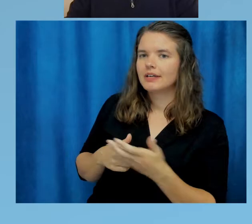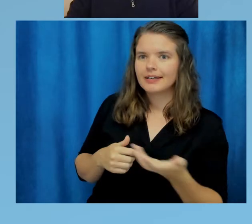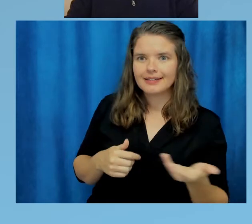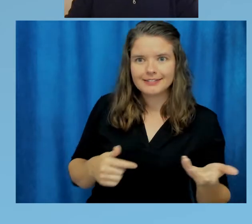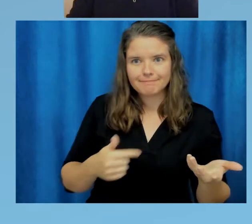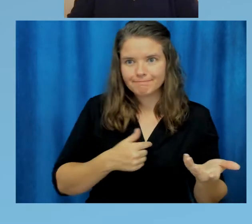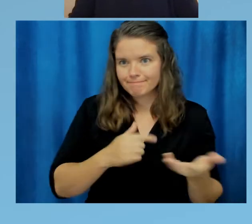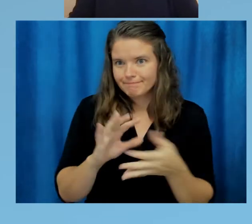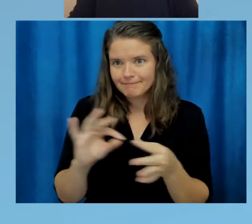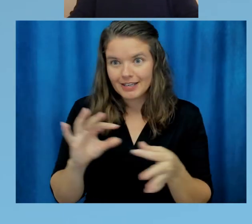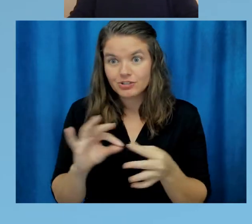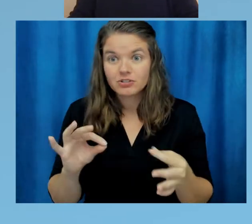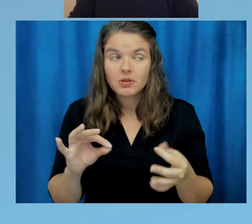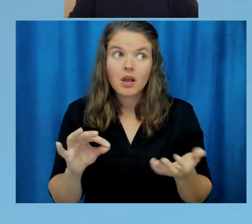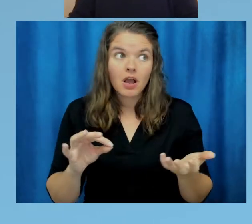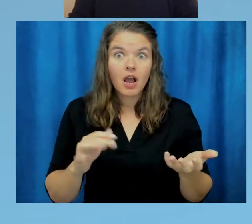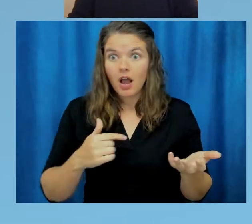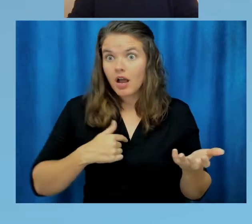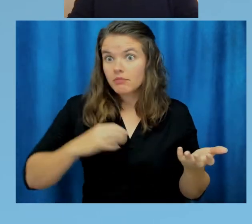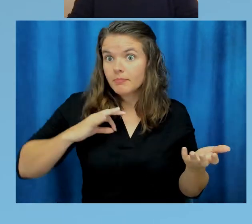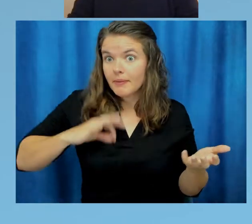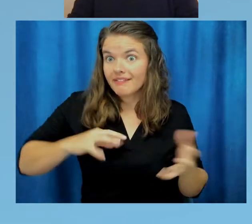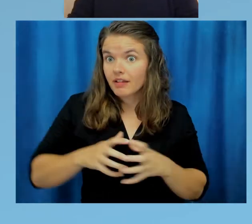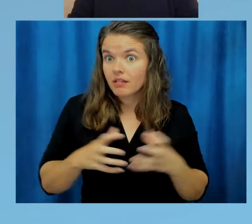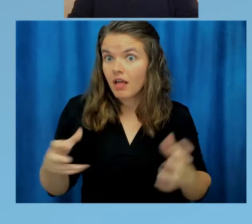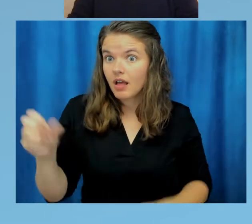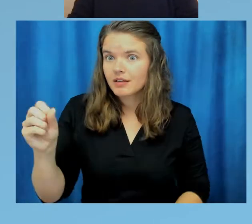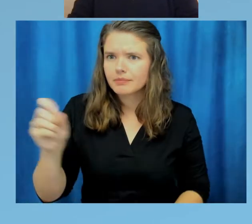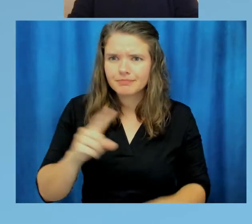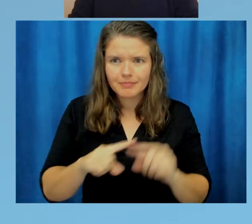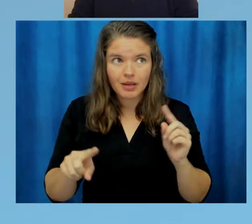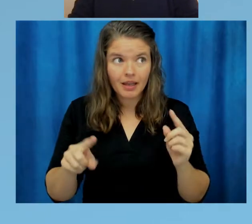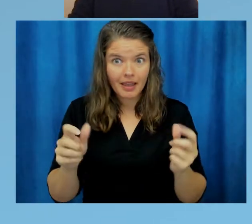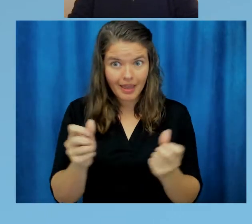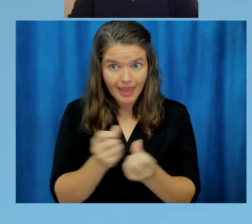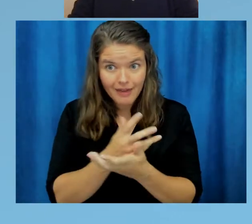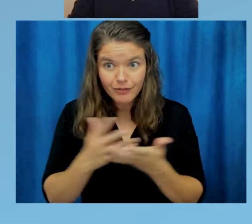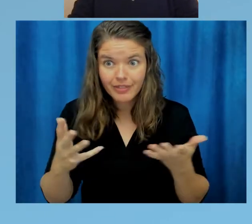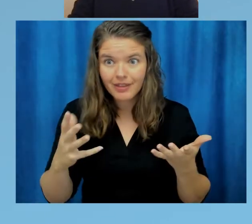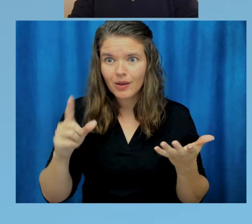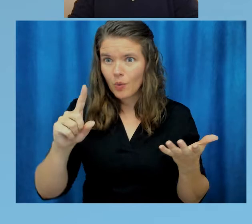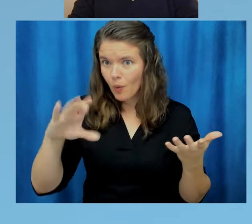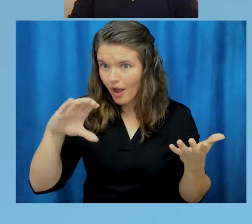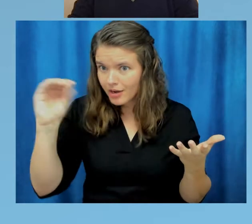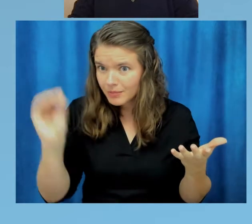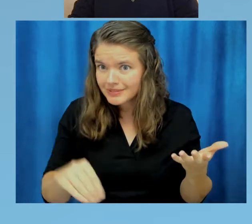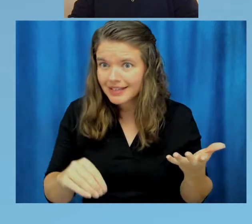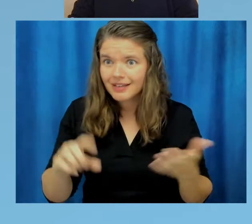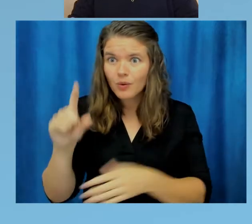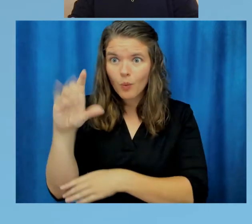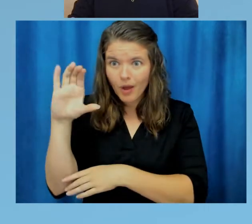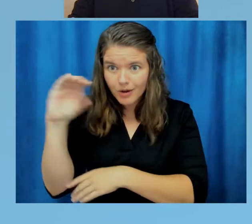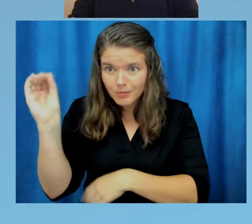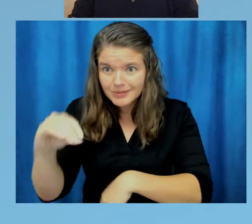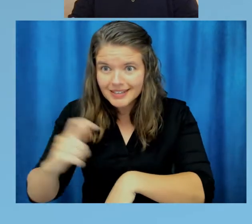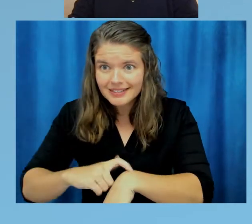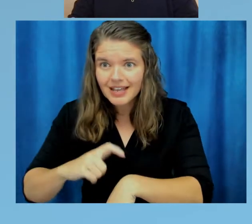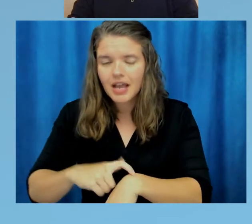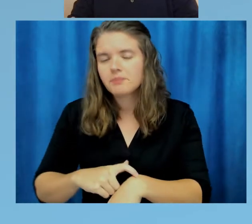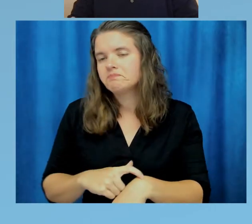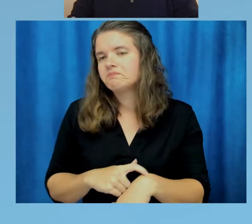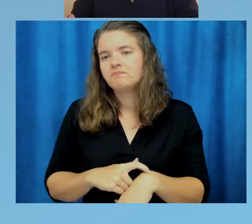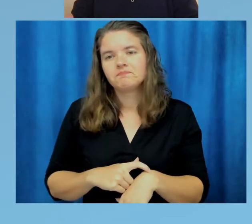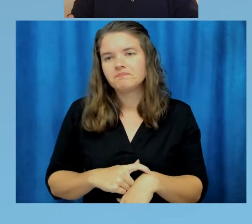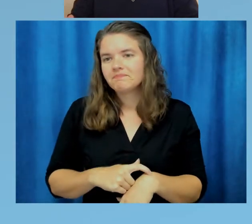time. And as I've mentioned, I do see a great benefit, but to say I hear everything 100%, 100%